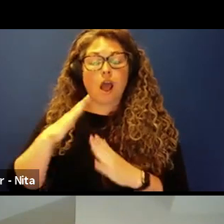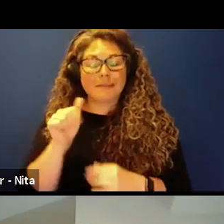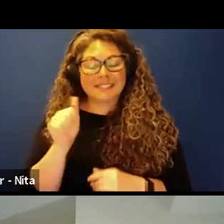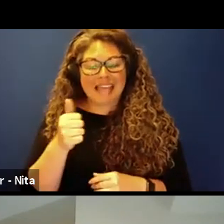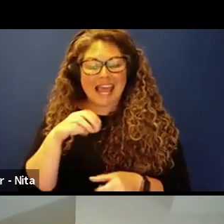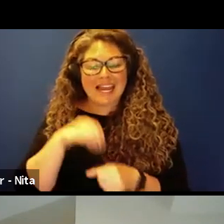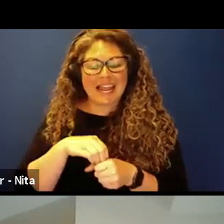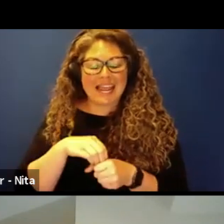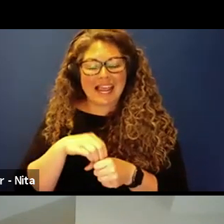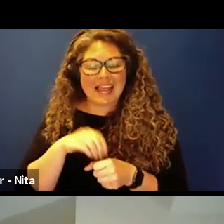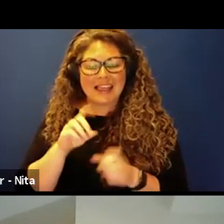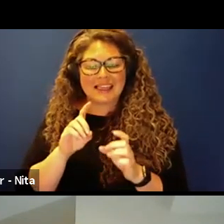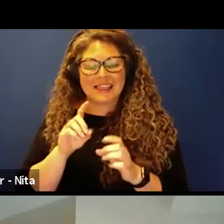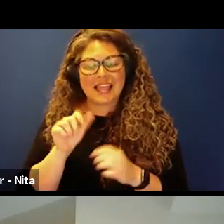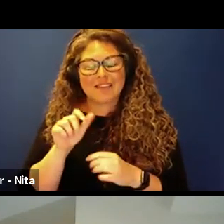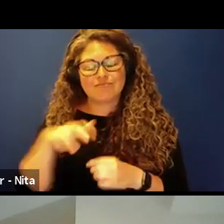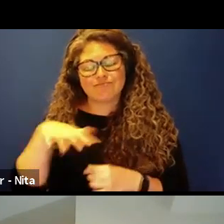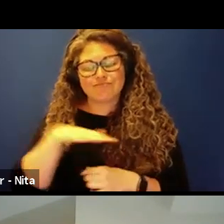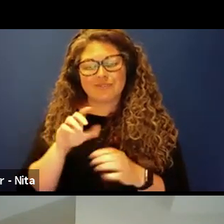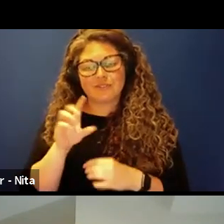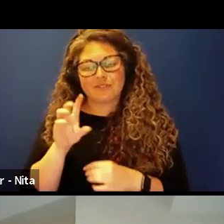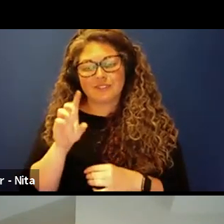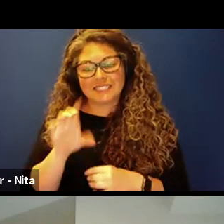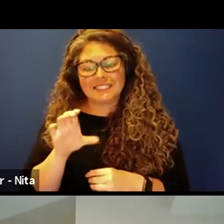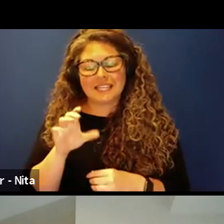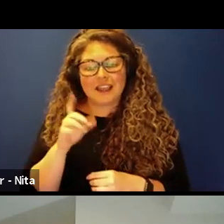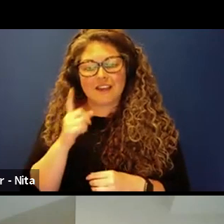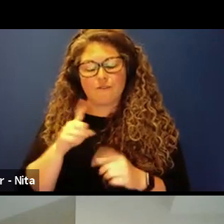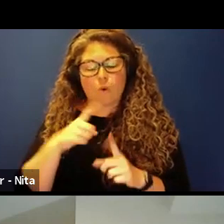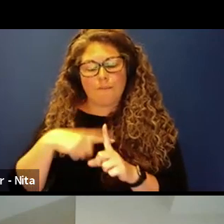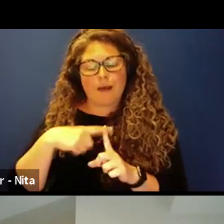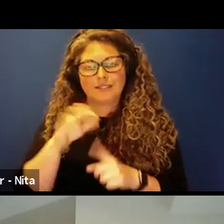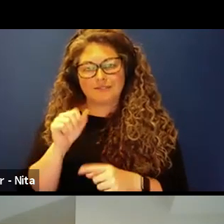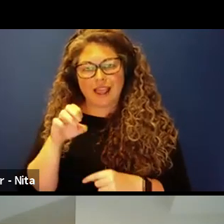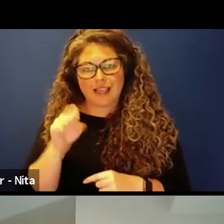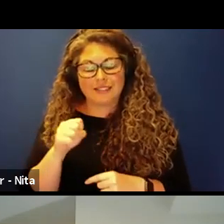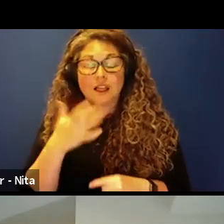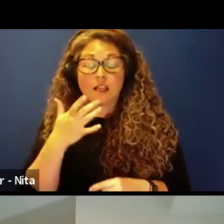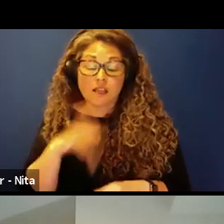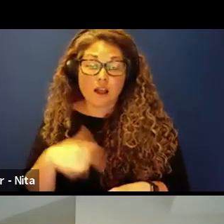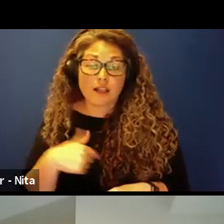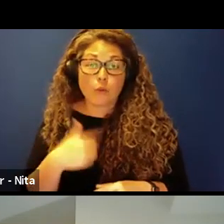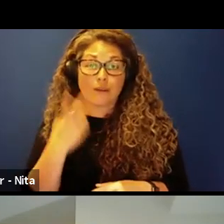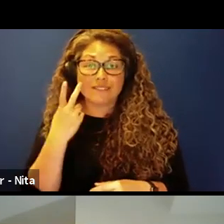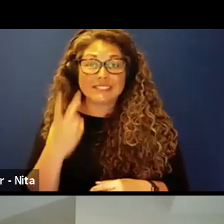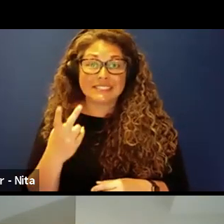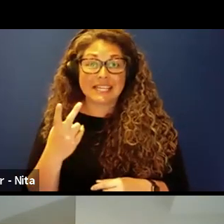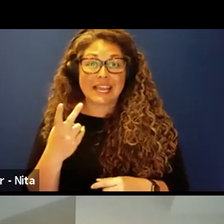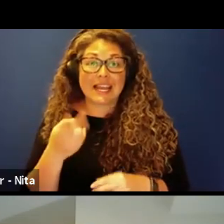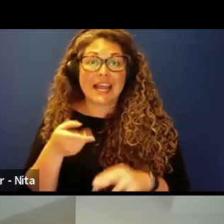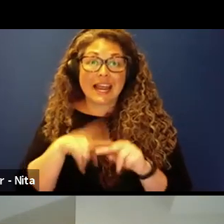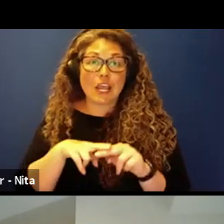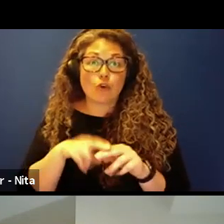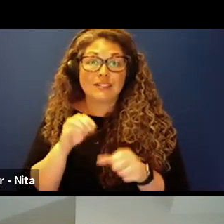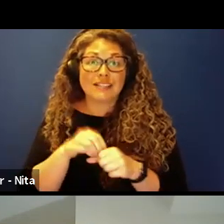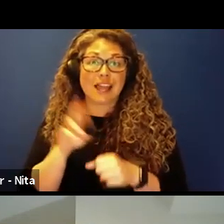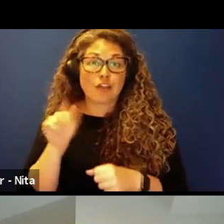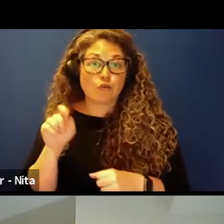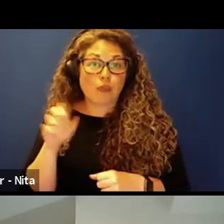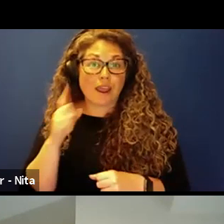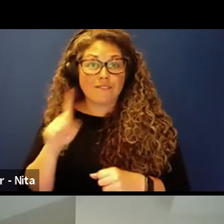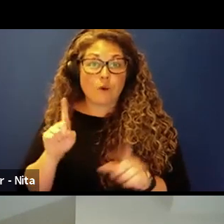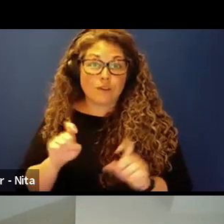district for folks testing positive. You know, luckily we have seen an increase in the rate of